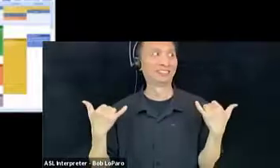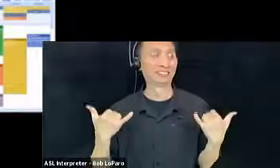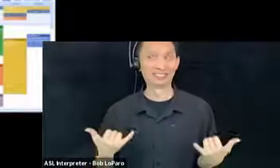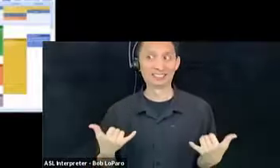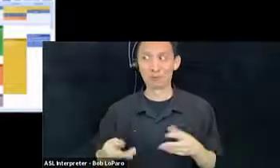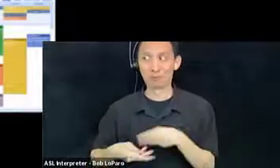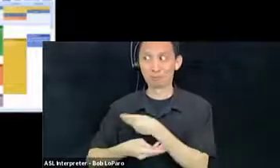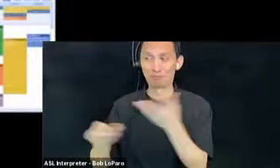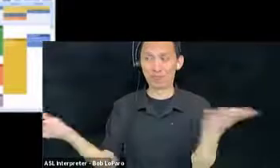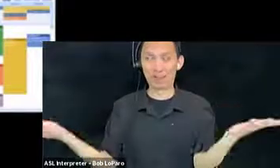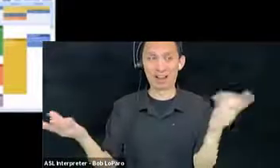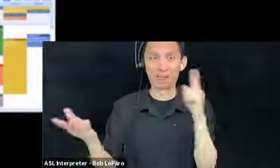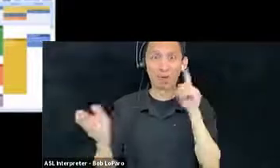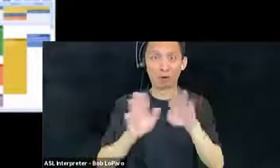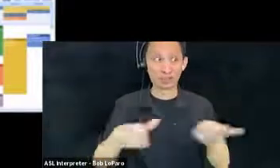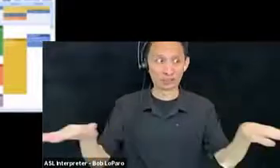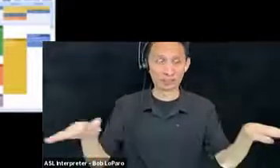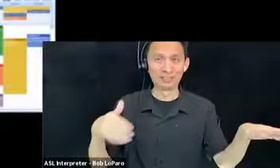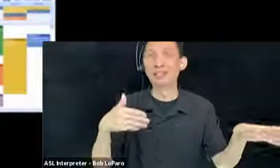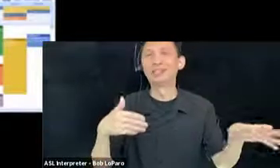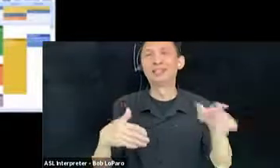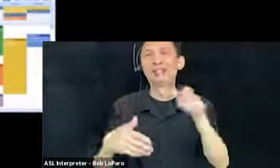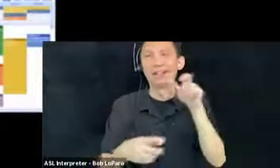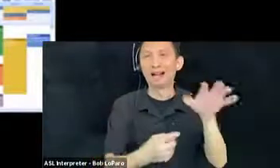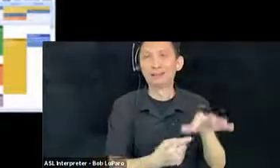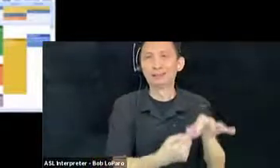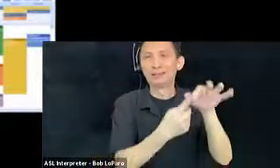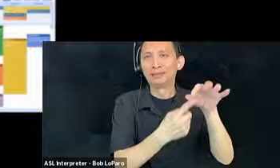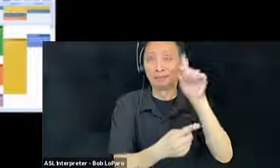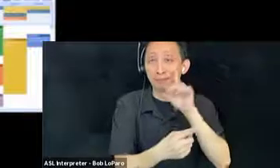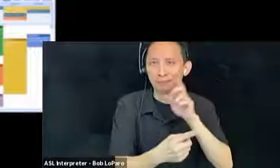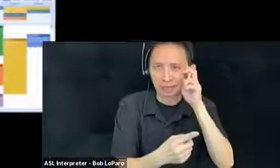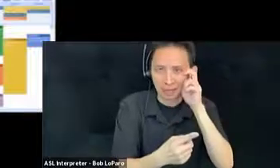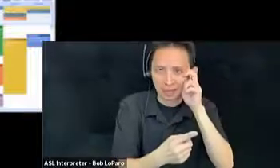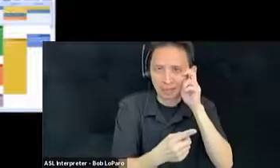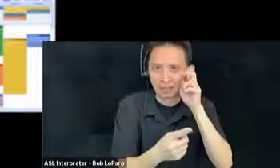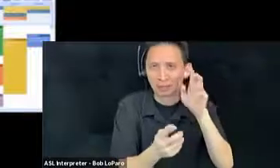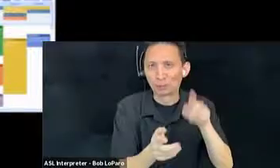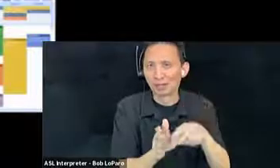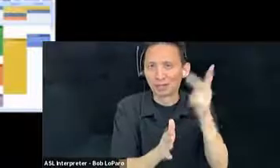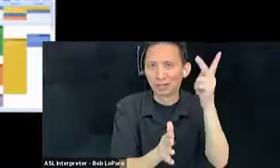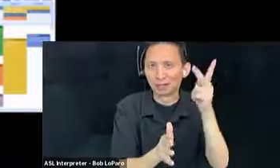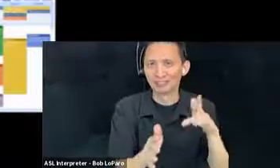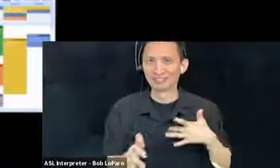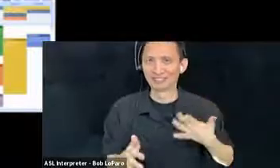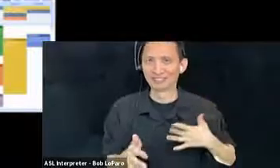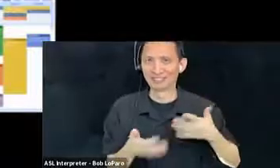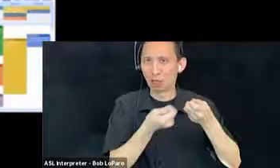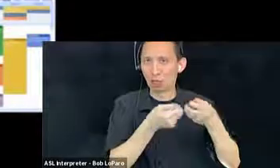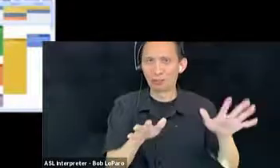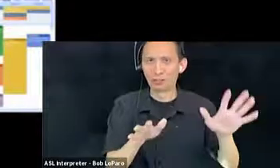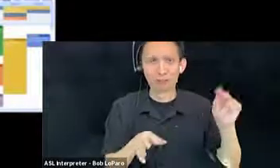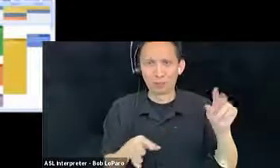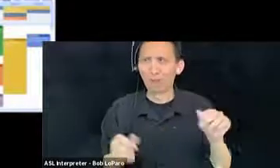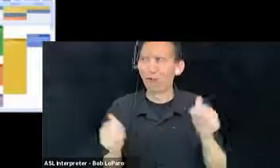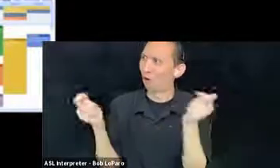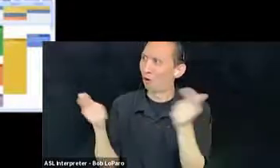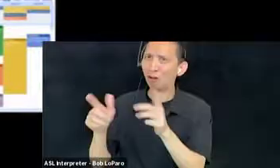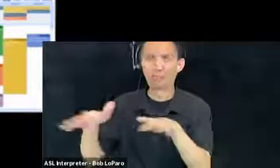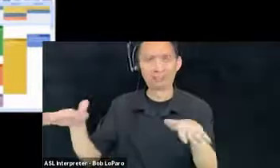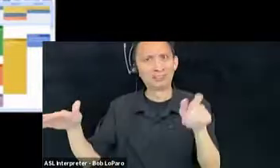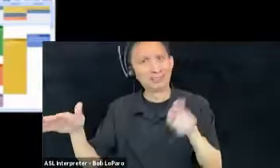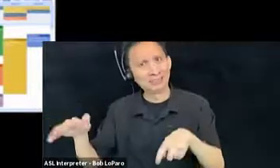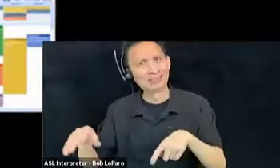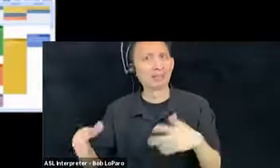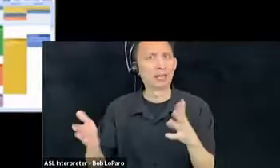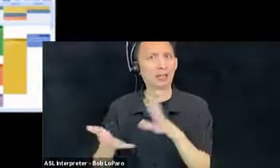This is not unique to a child with dual sensory loss. So this is going to help facilitate communication. It's going